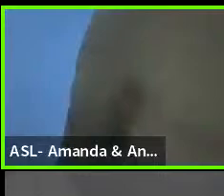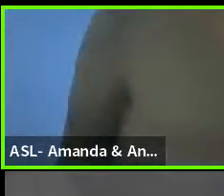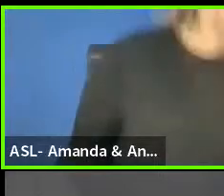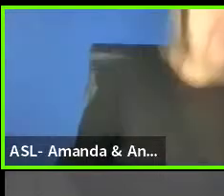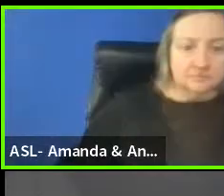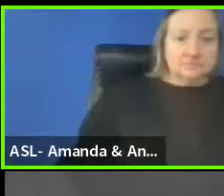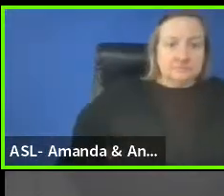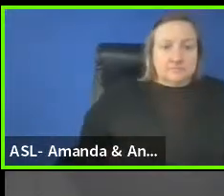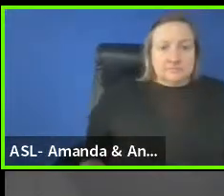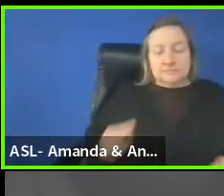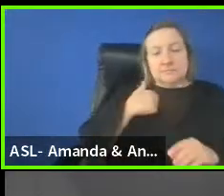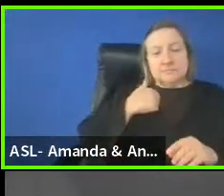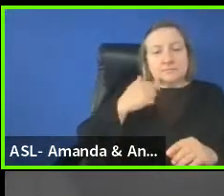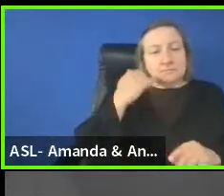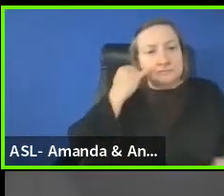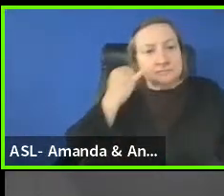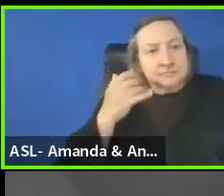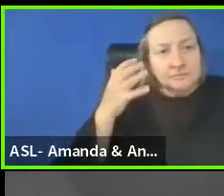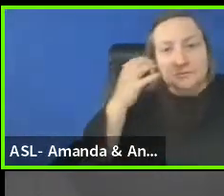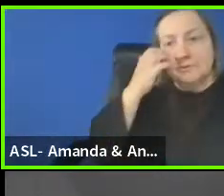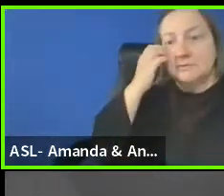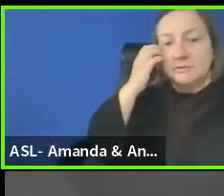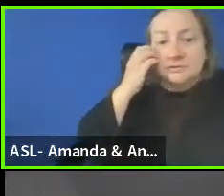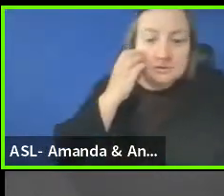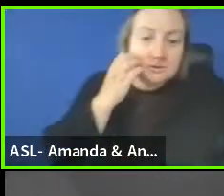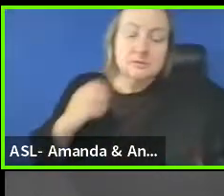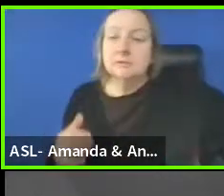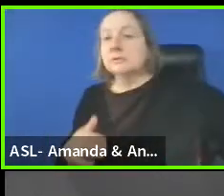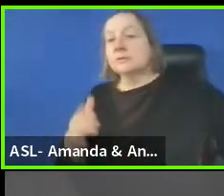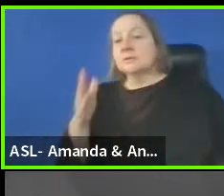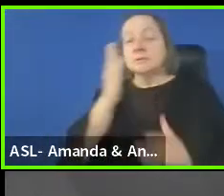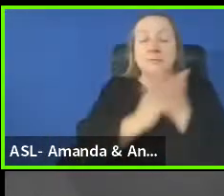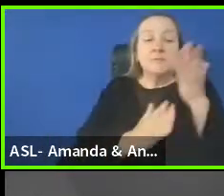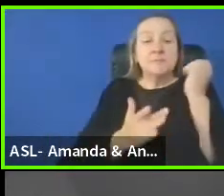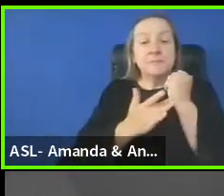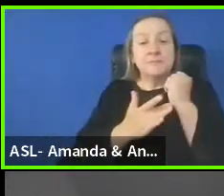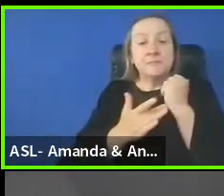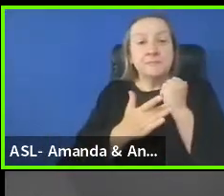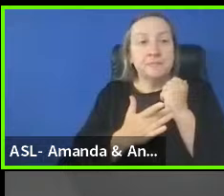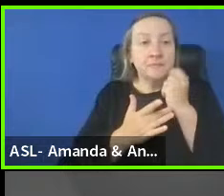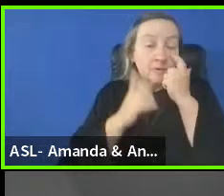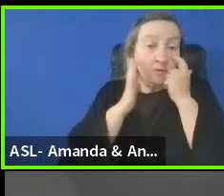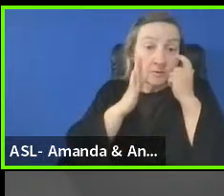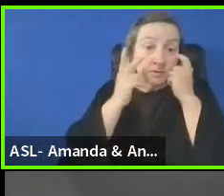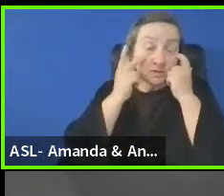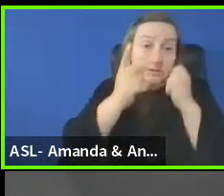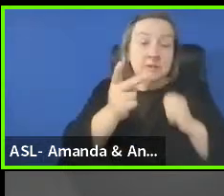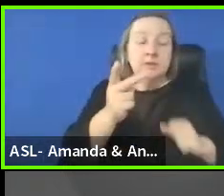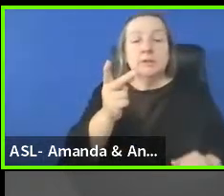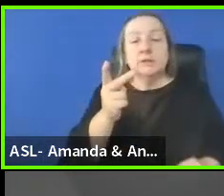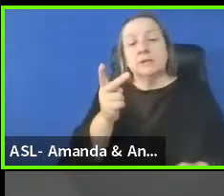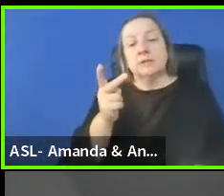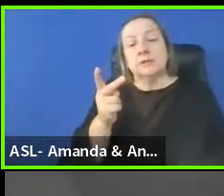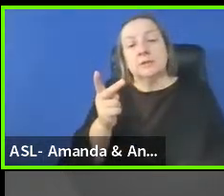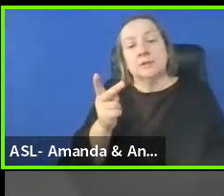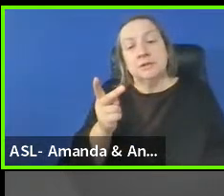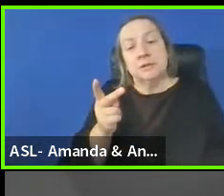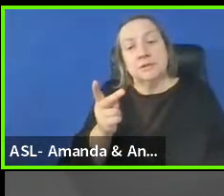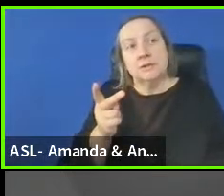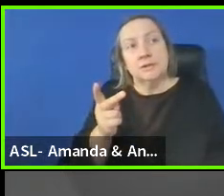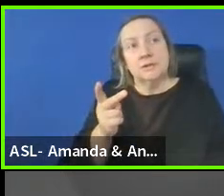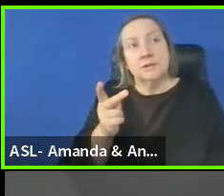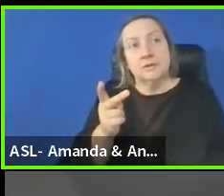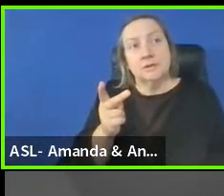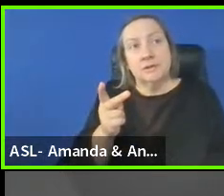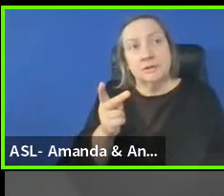So go ahead. So some of the technology that you will see is that the